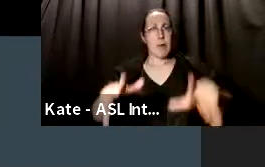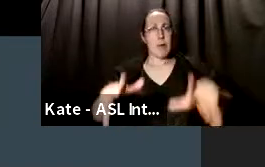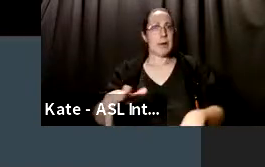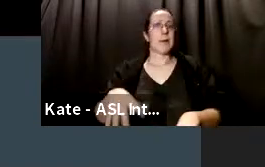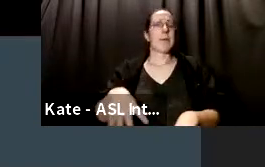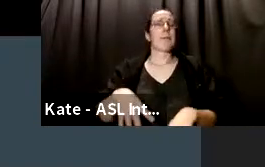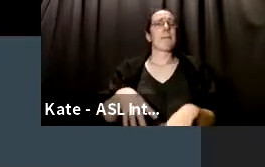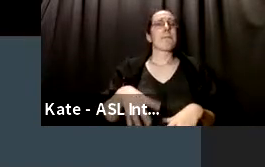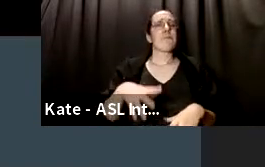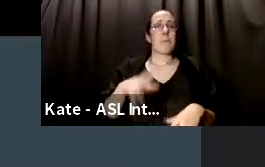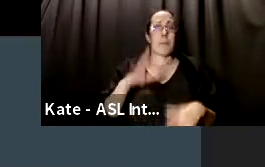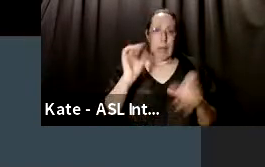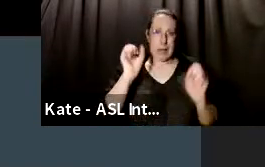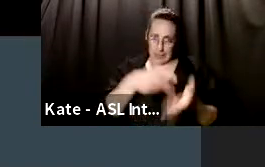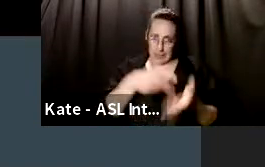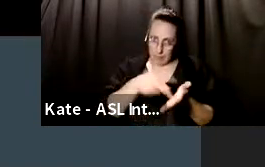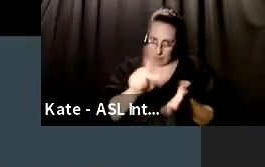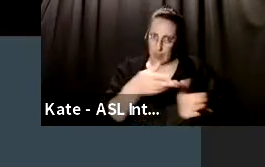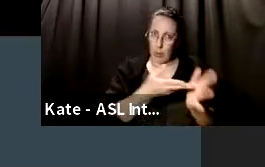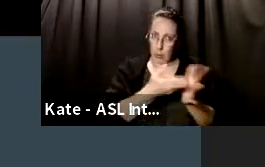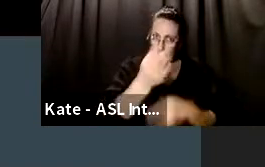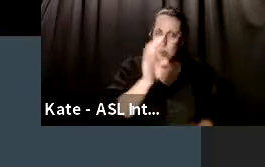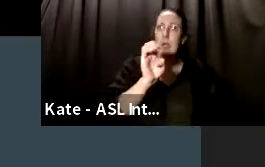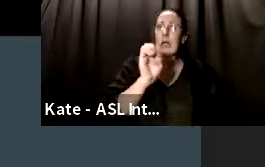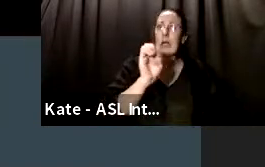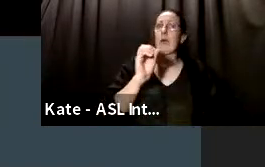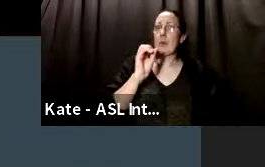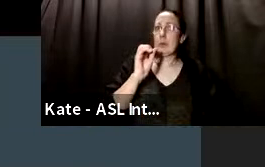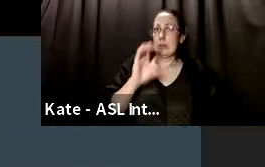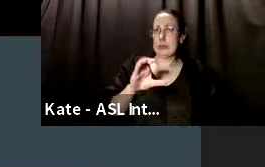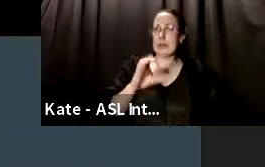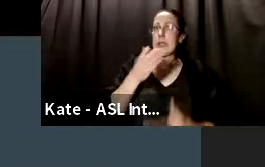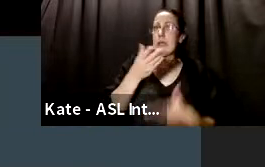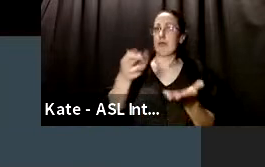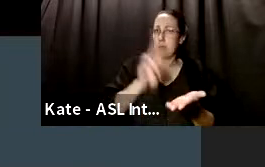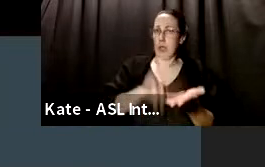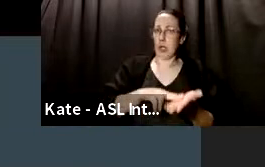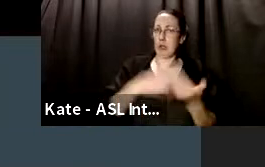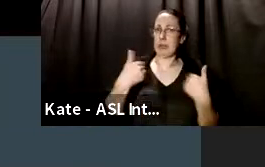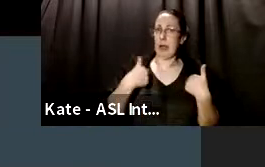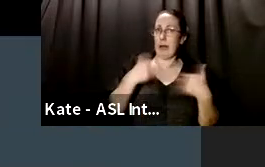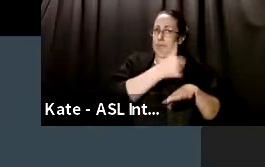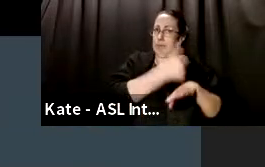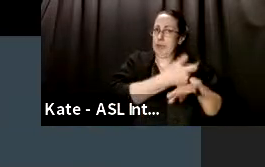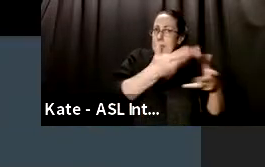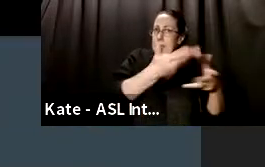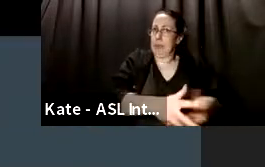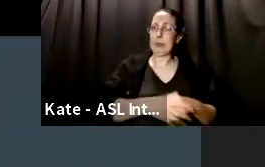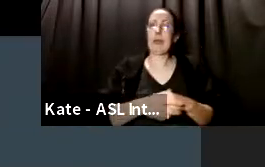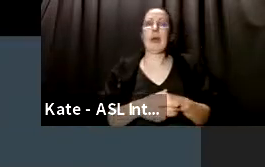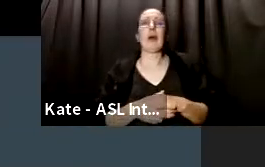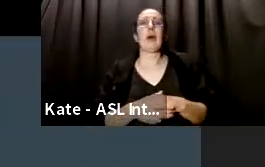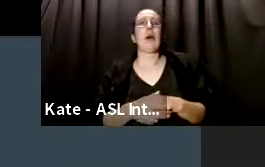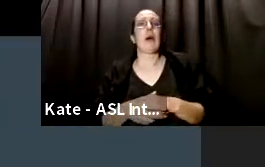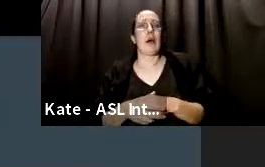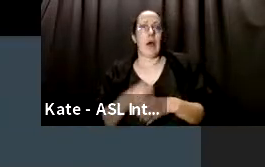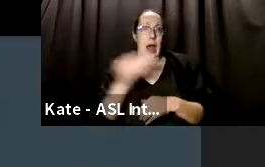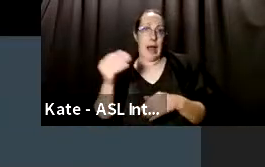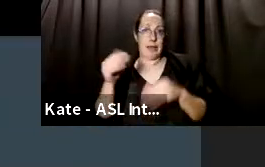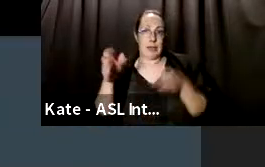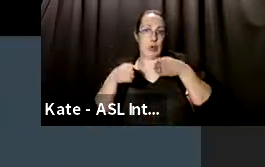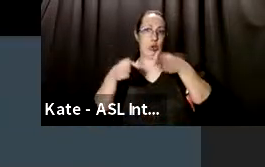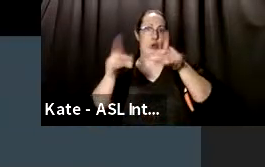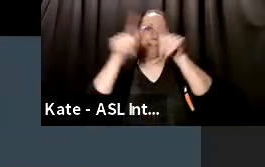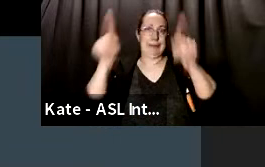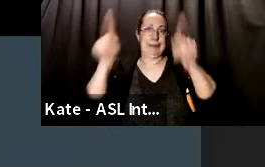are being able to be paid again through EOC existing contracts to and EOC Street Saints to be specific.